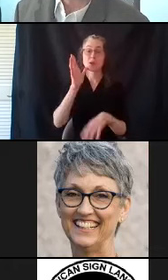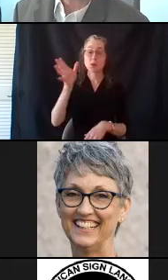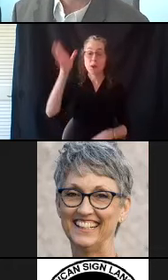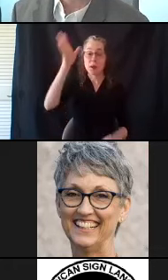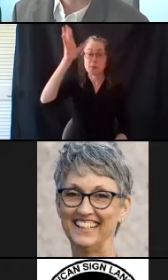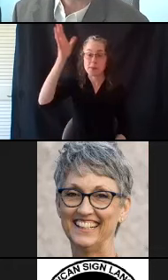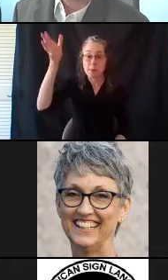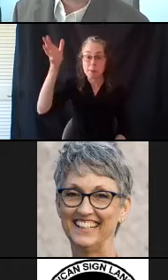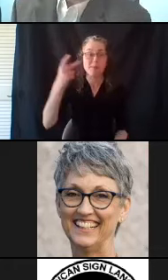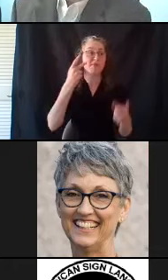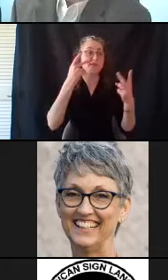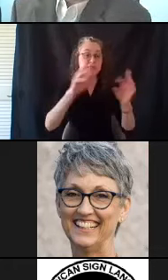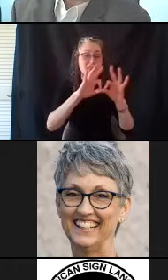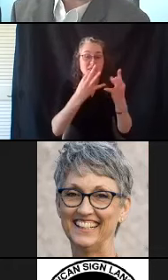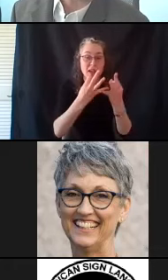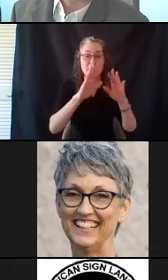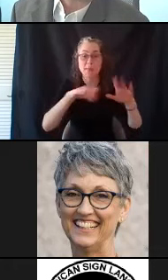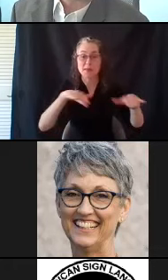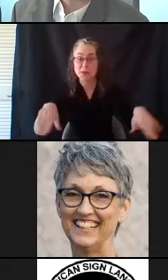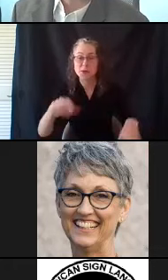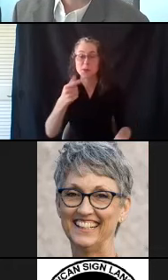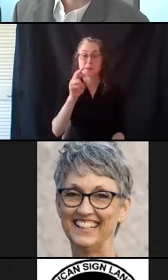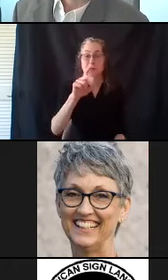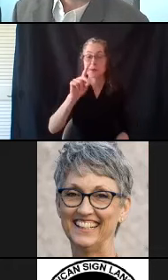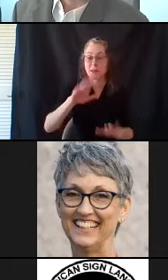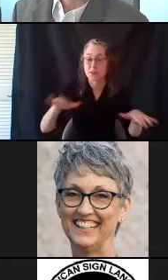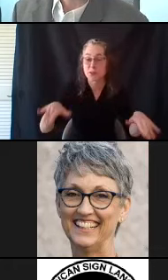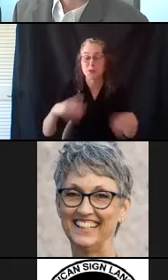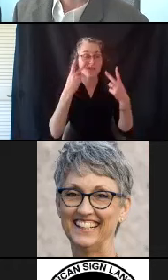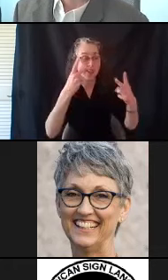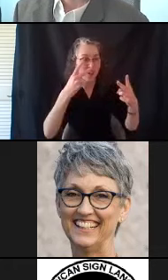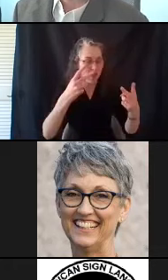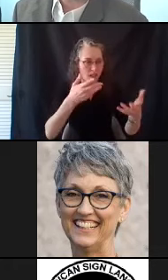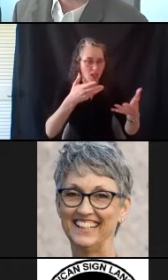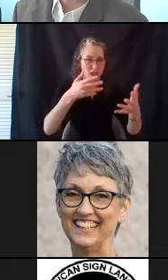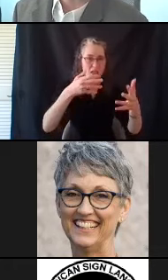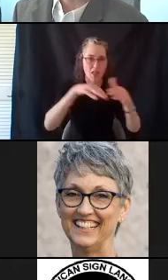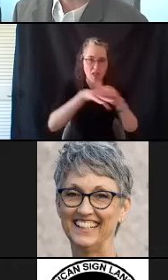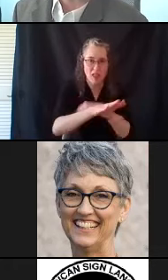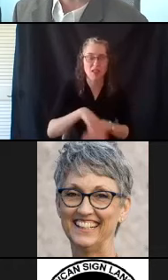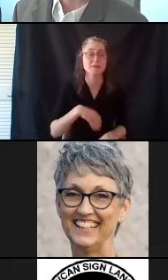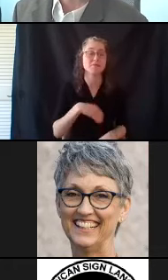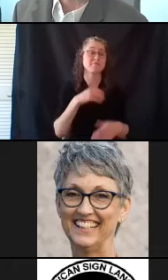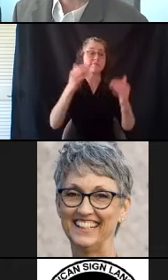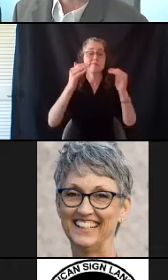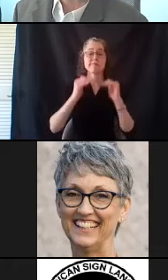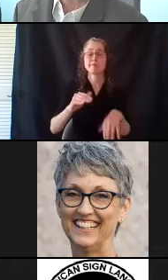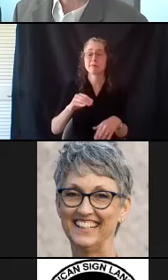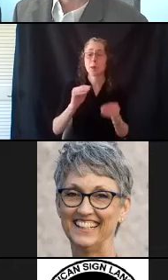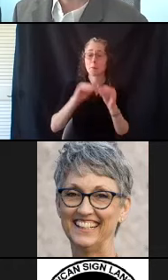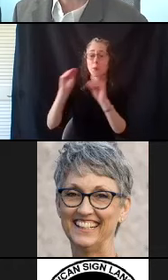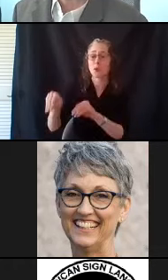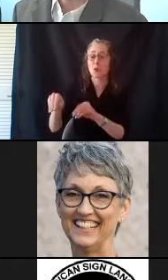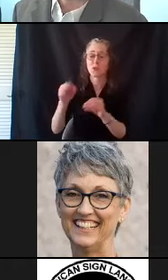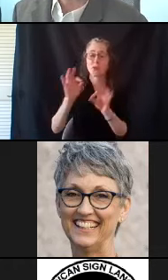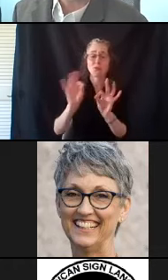and the grandkids. Very common, right? And then moving furniture in and out, whether it's the new sofa or